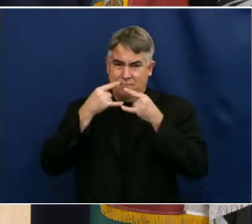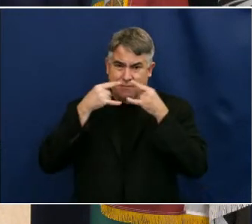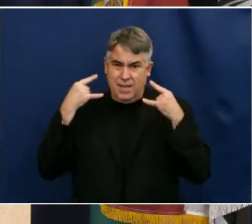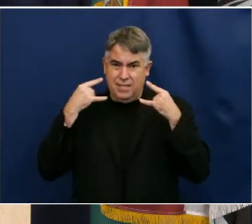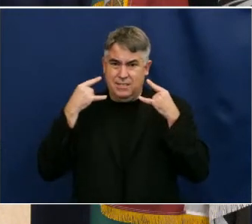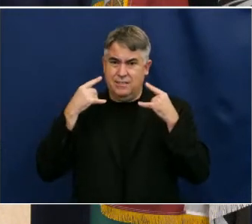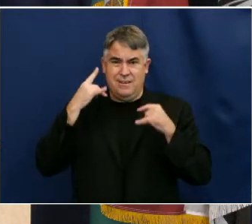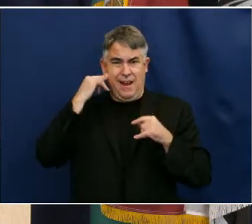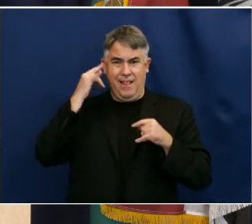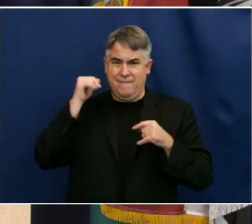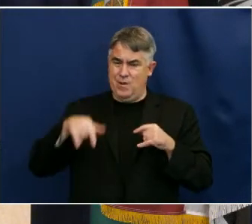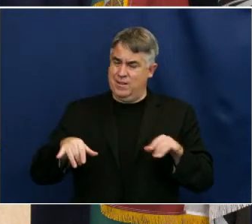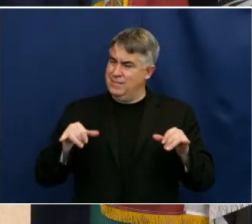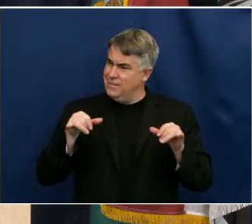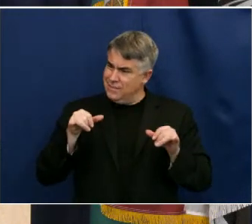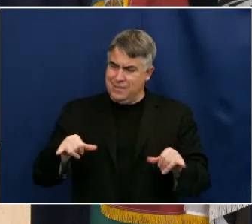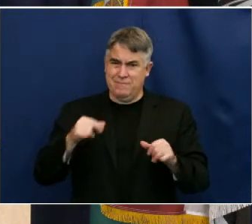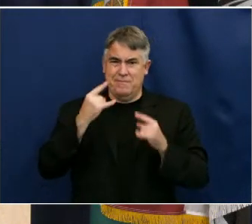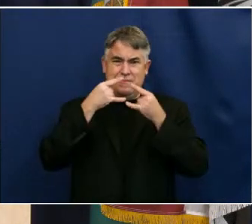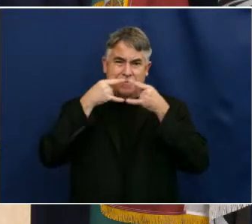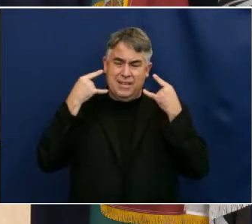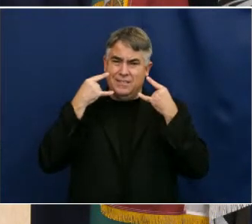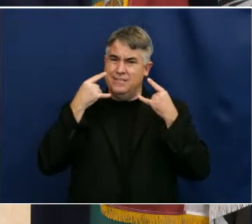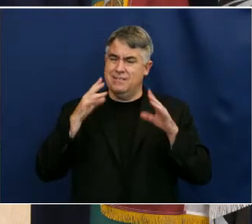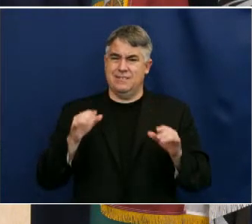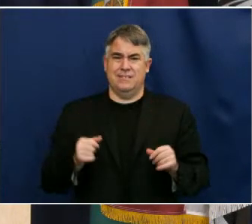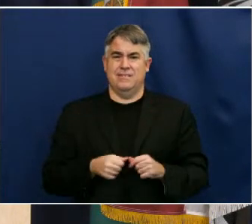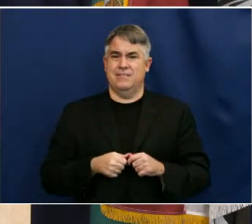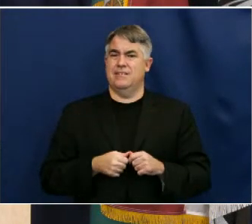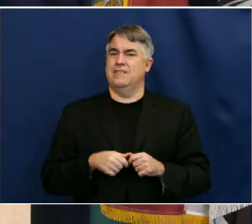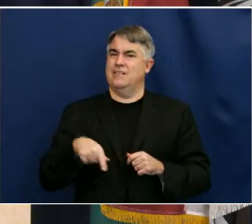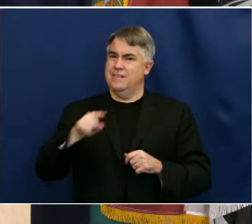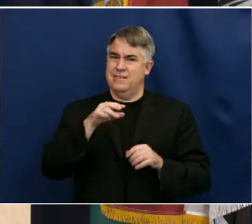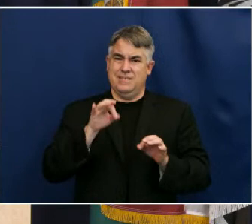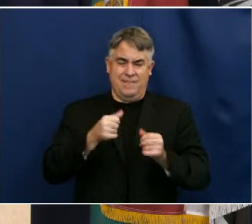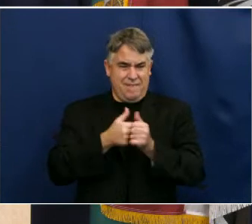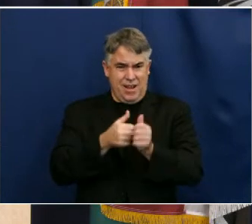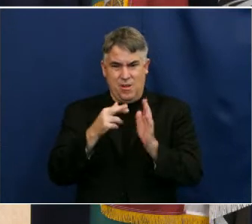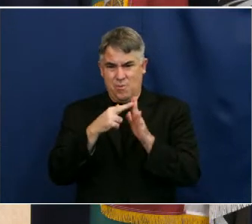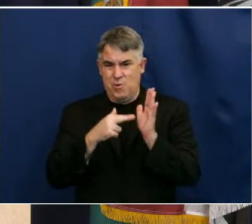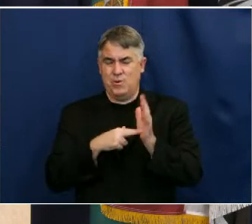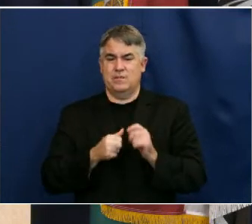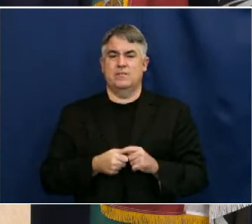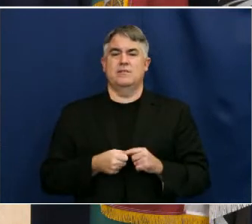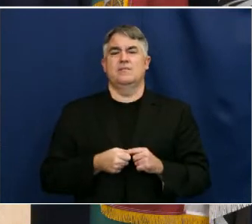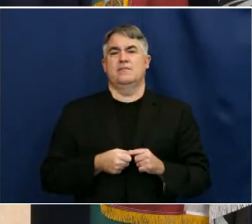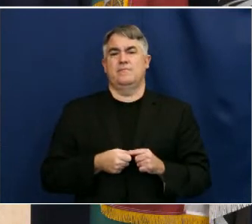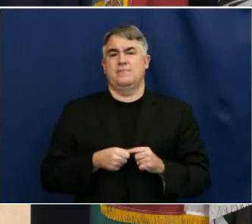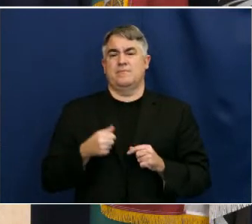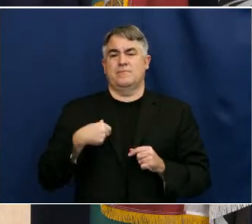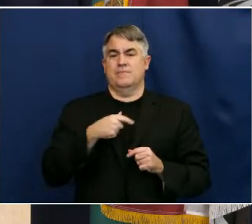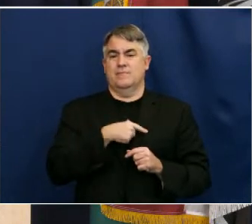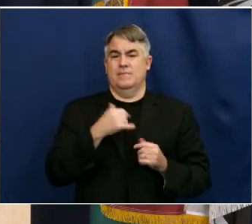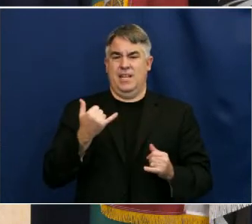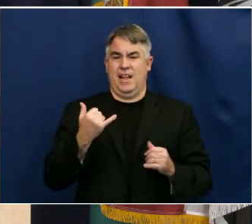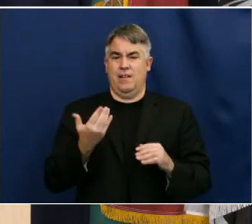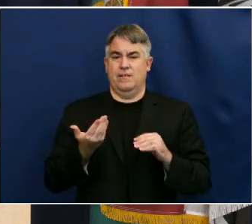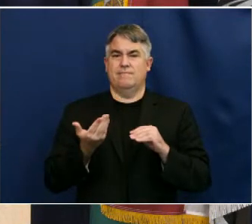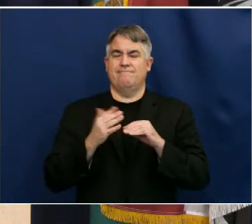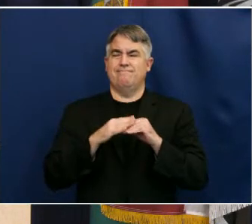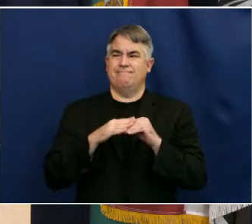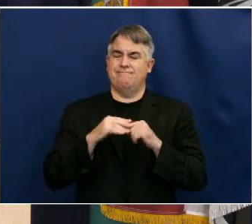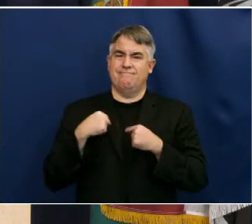to what we face. But just today, we're reporting 25 additional deaths from COVID-19.